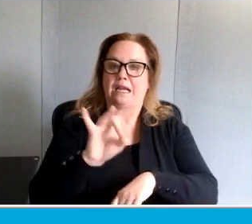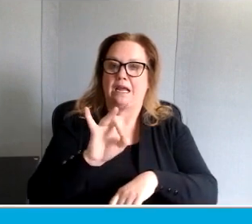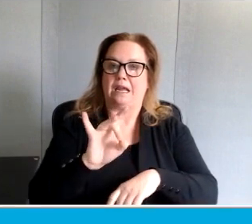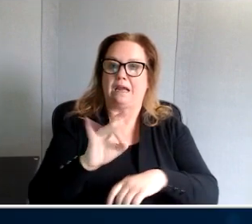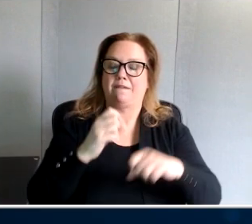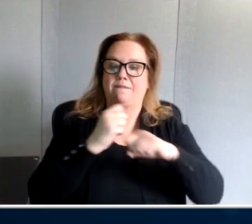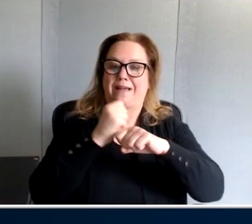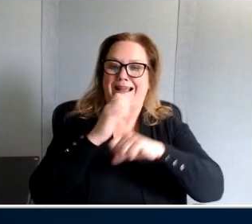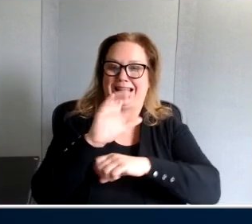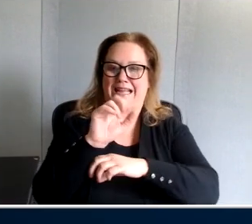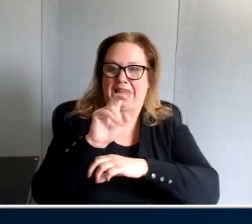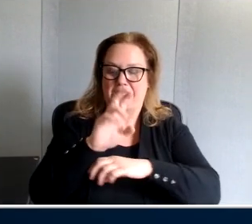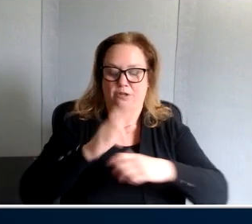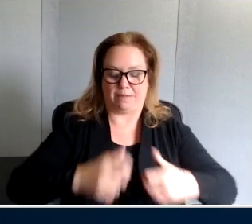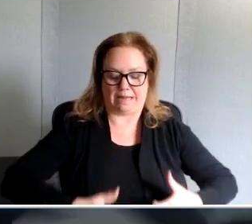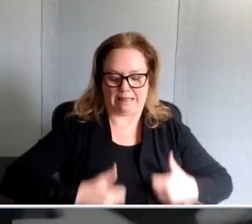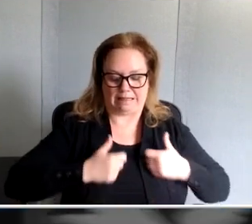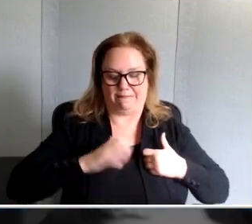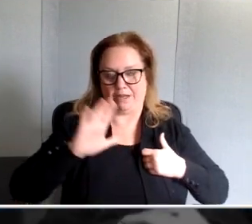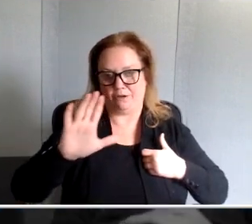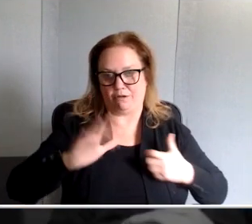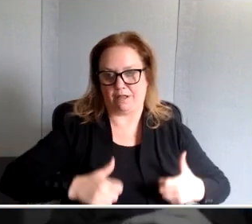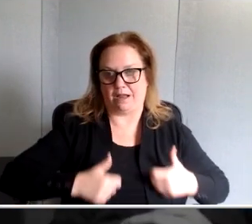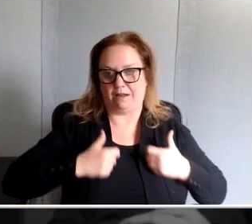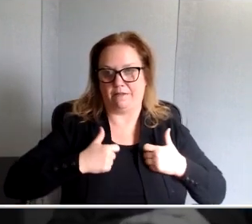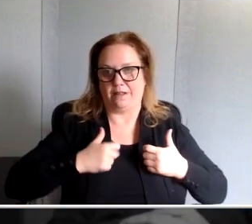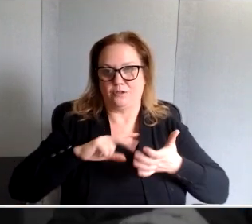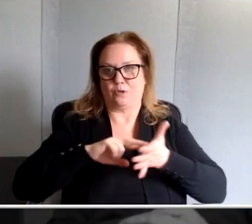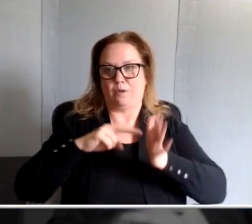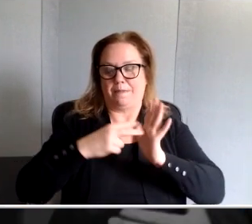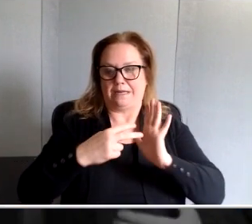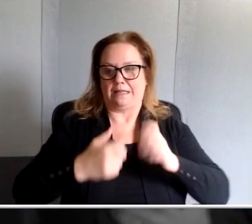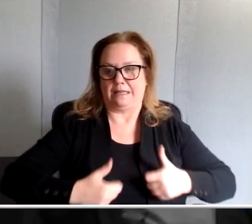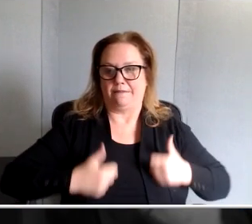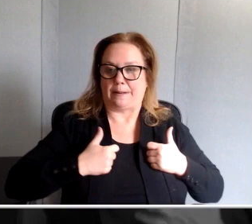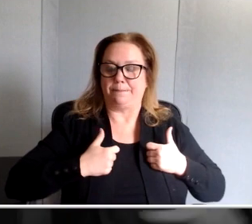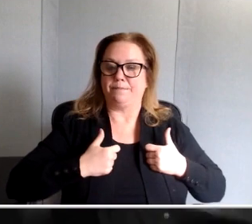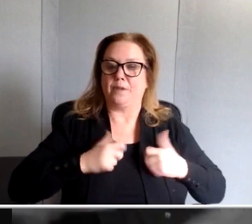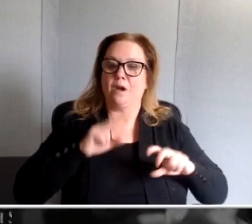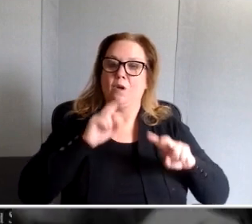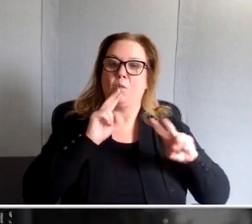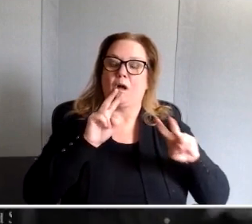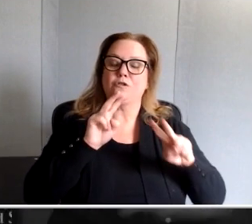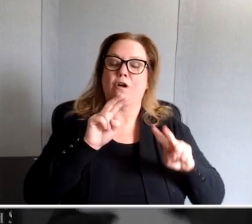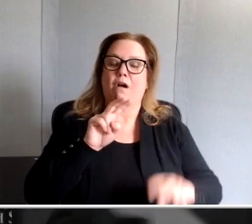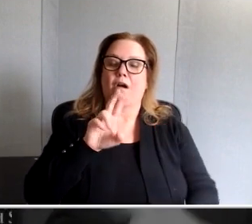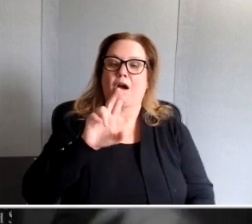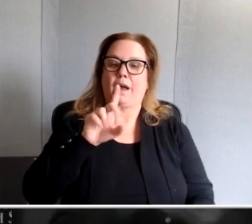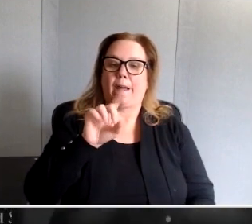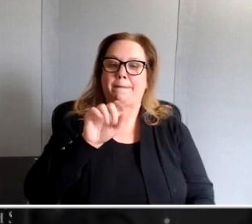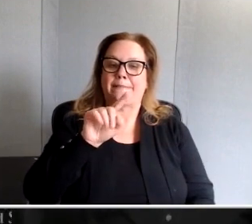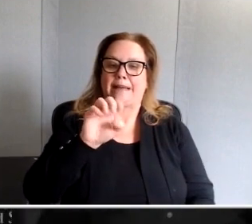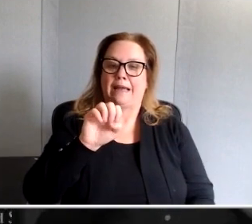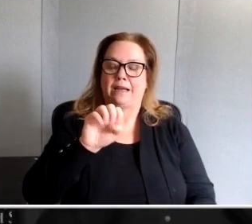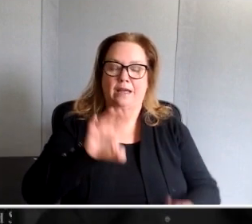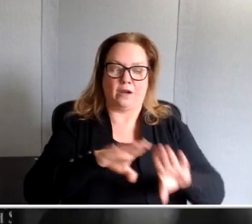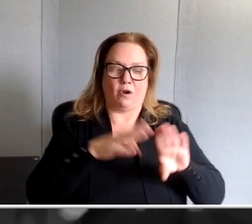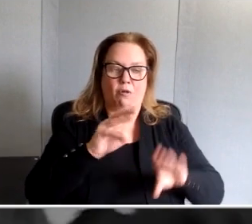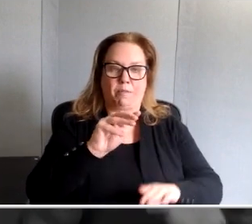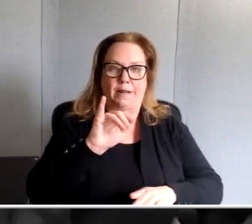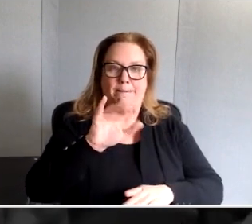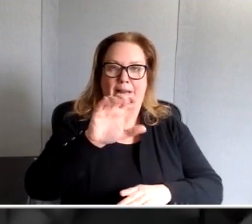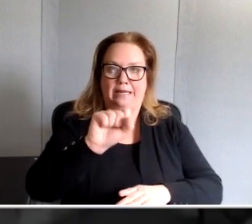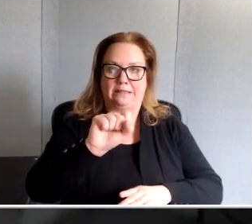while living the life you are meant to live. Subscribe to our Morning Medical Update and Open Mics with Dr. Stein's